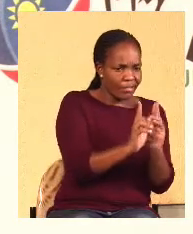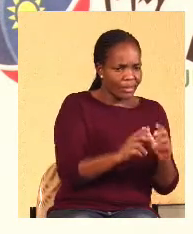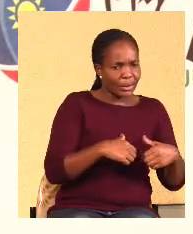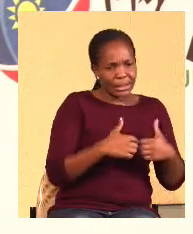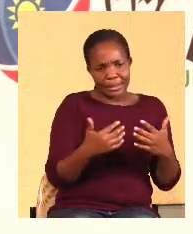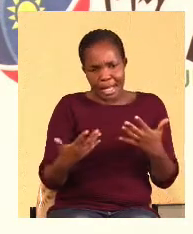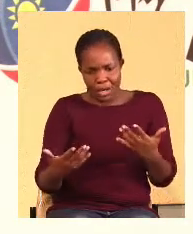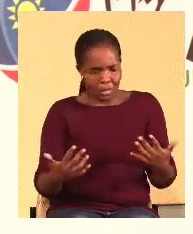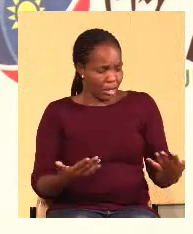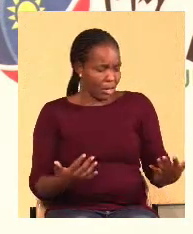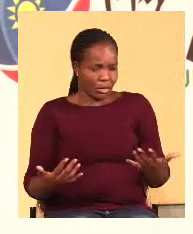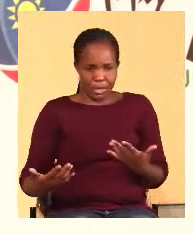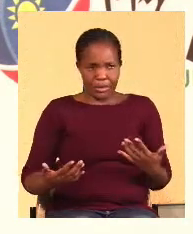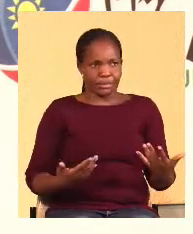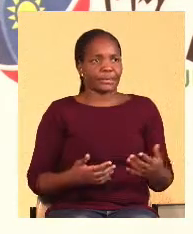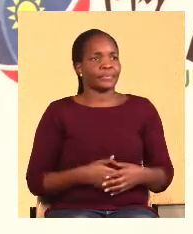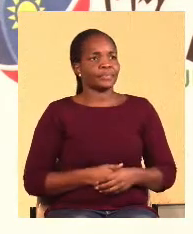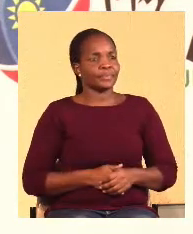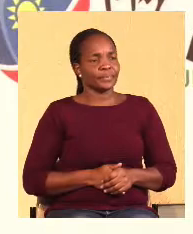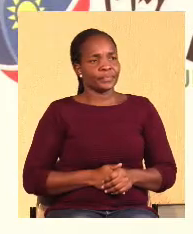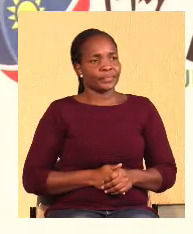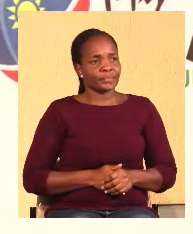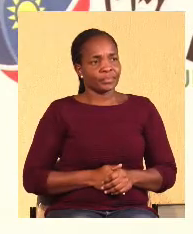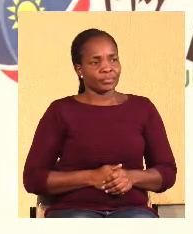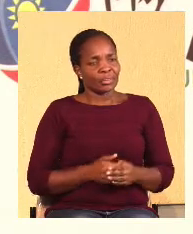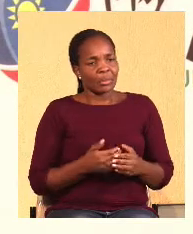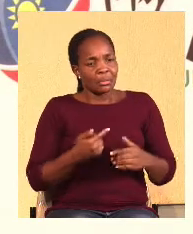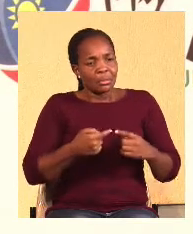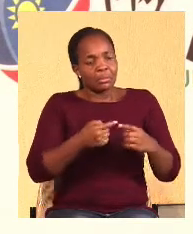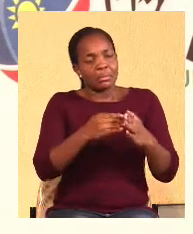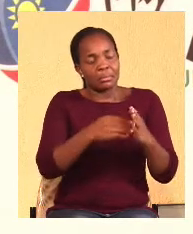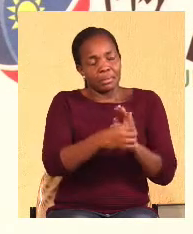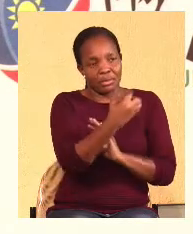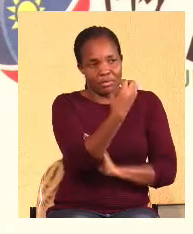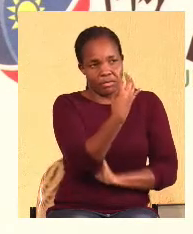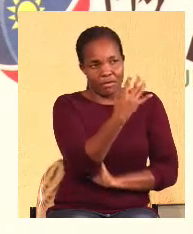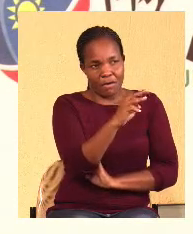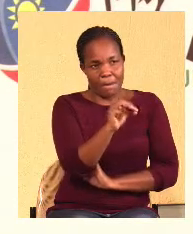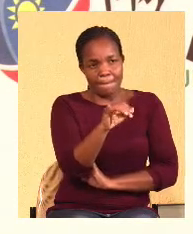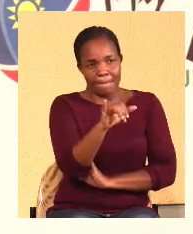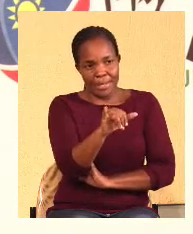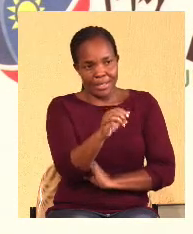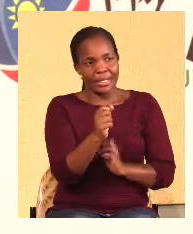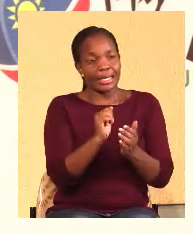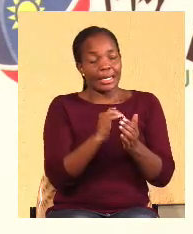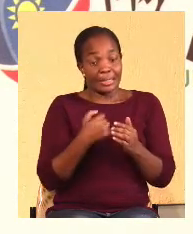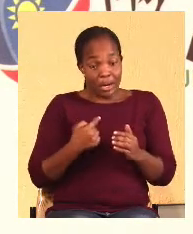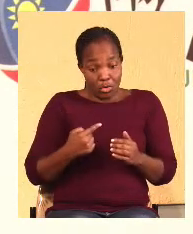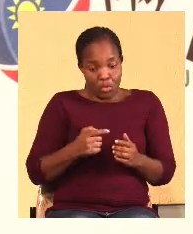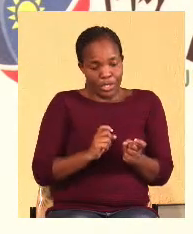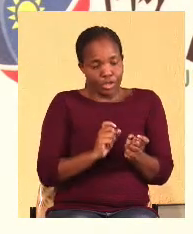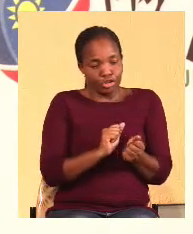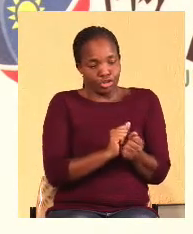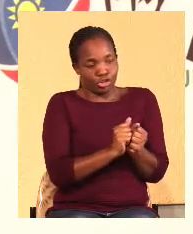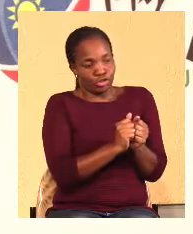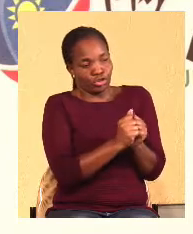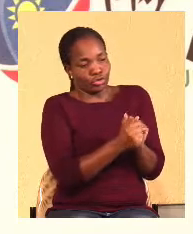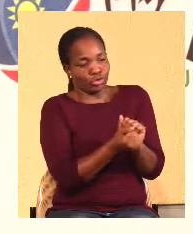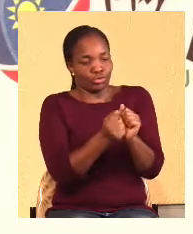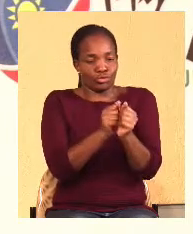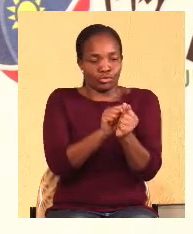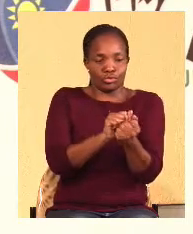the end of the of this period that is set by the 4th of May, there could be some other changes that could come into force, either